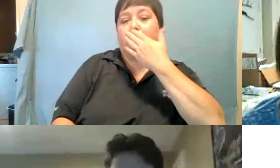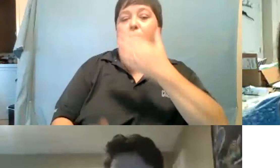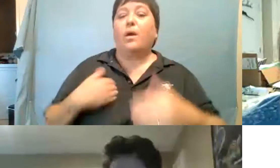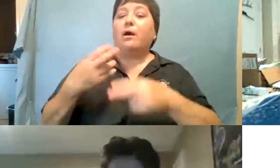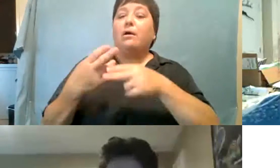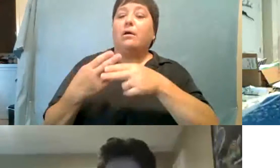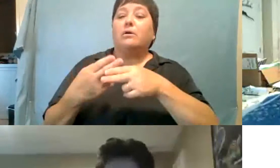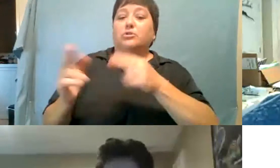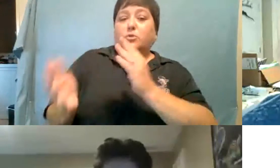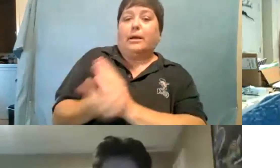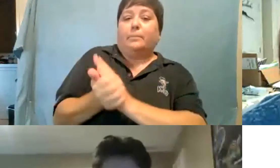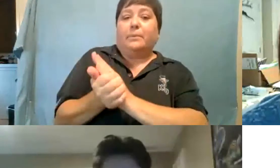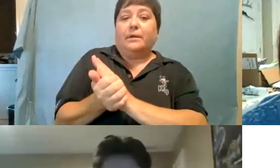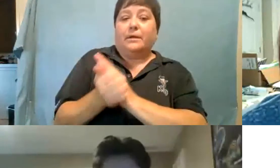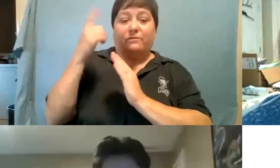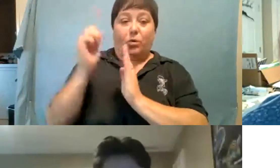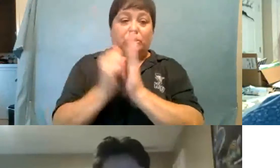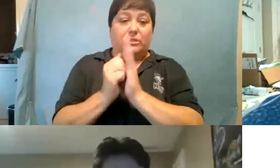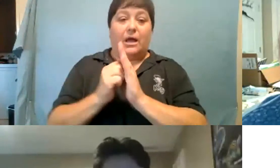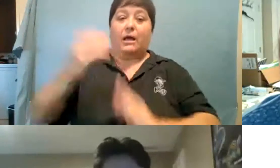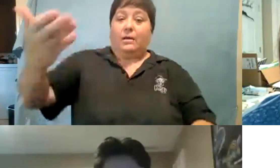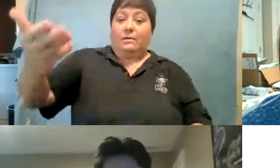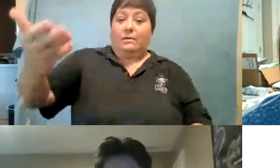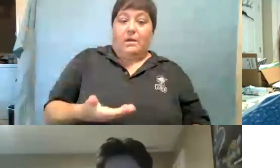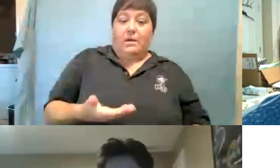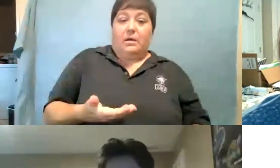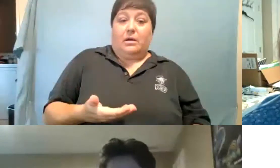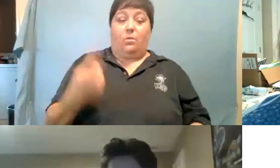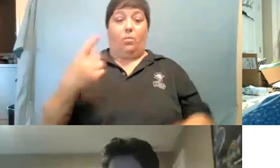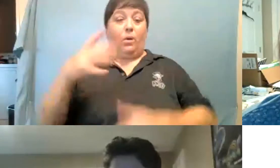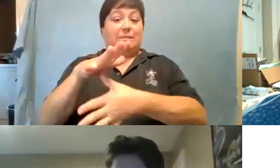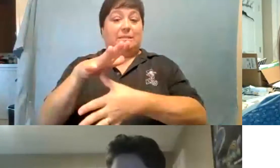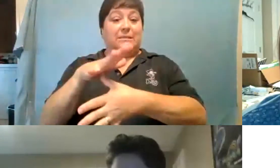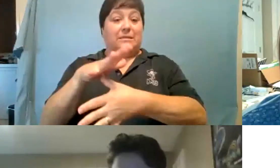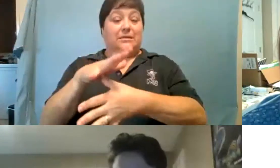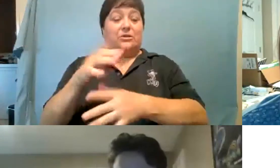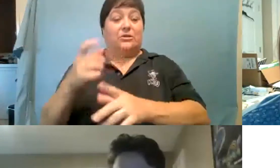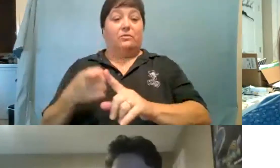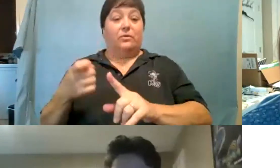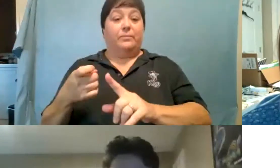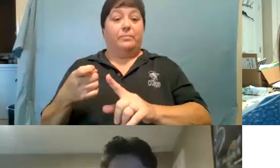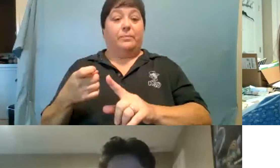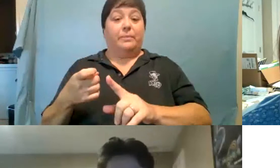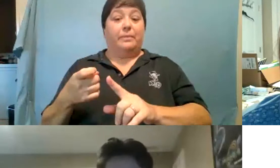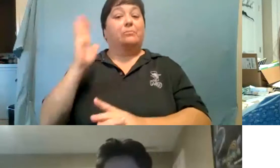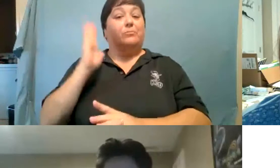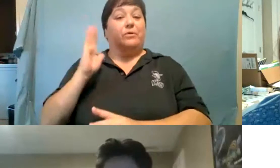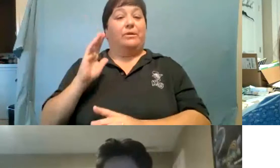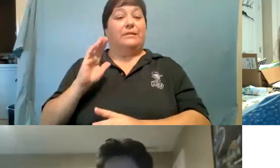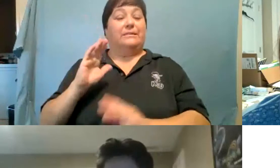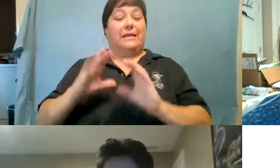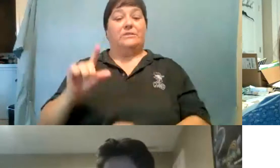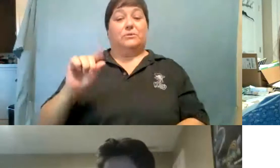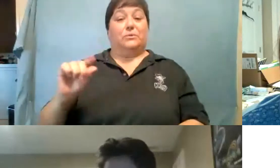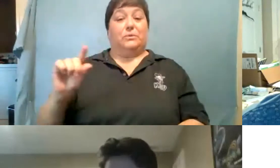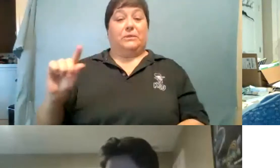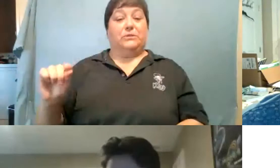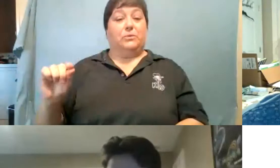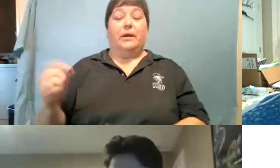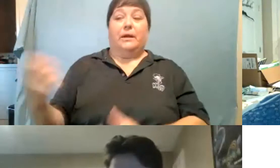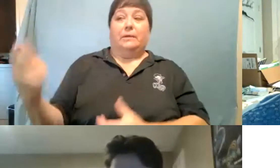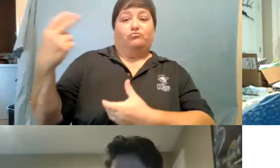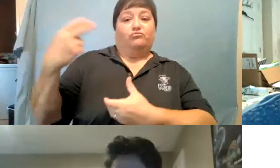little amendment to the agenda. I did invite one of our seniors from the class of 2020 to come back and join us